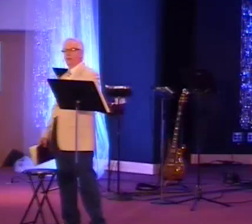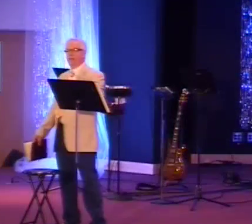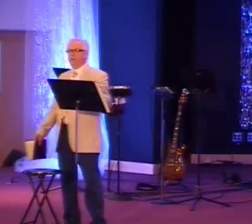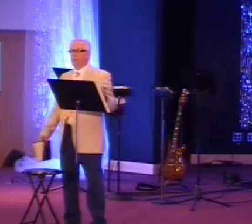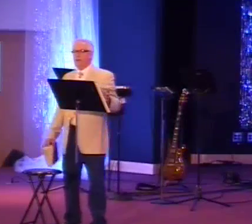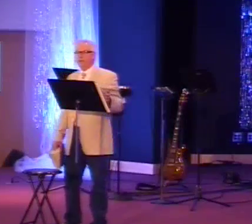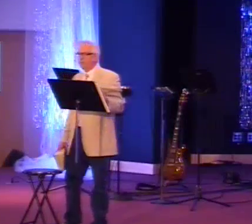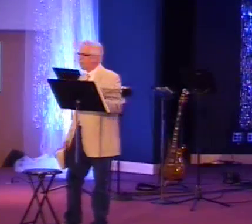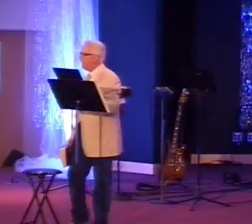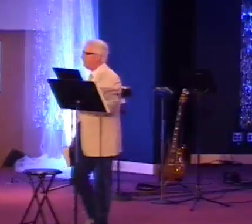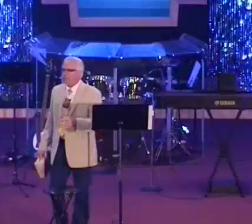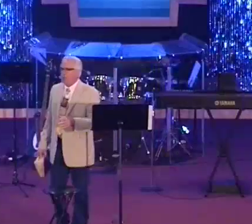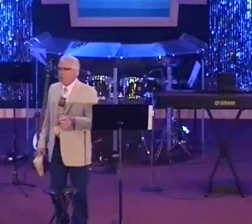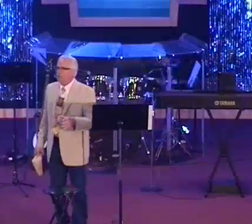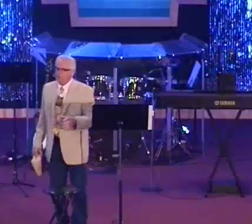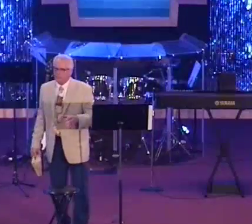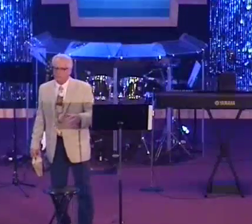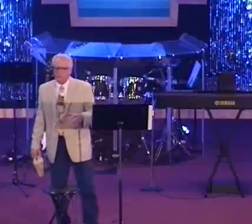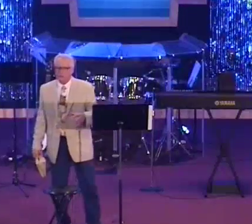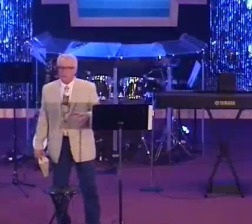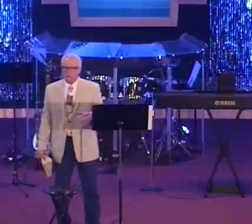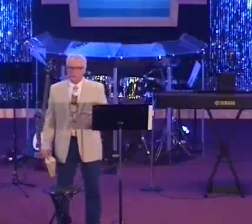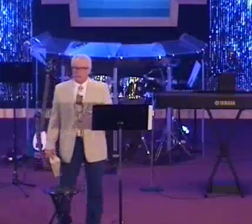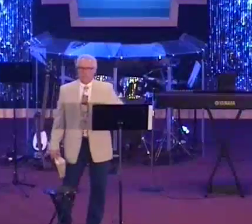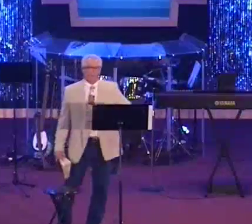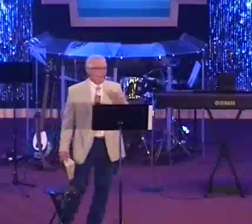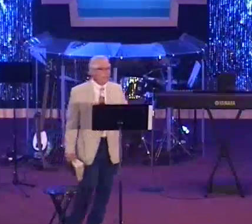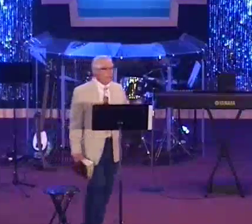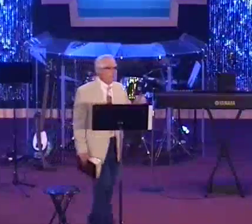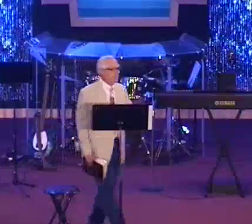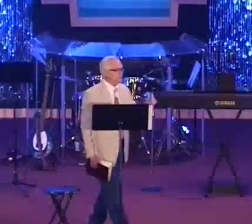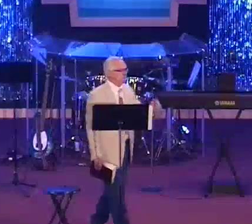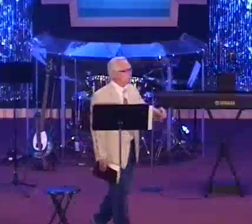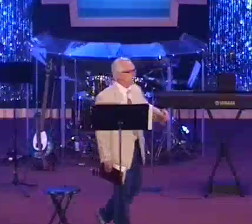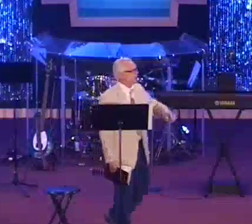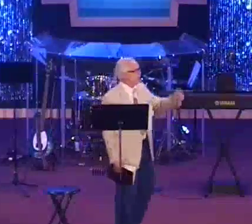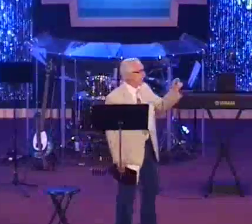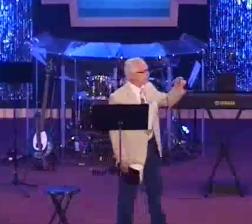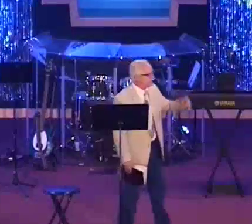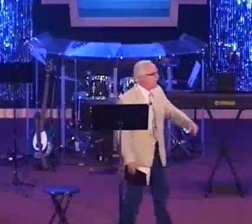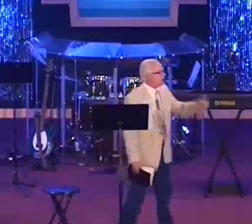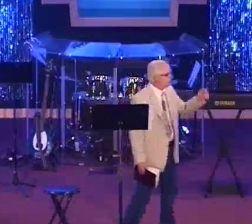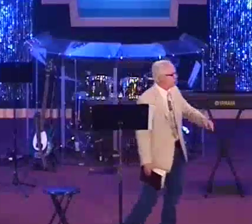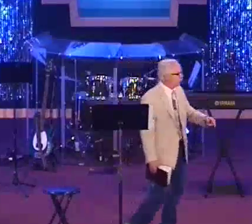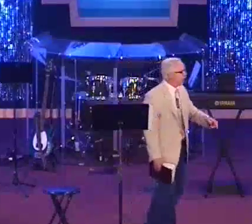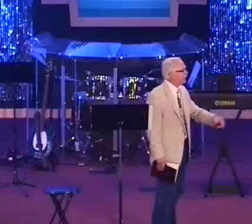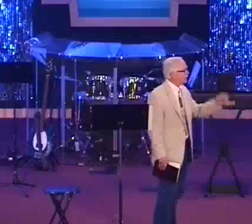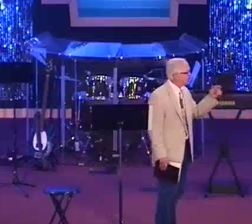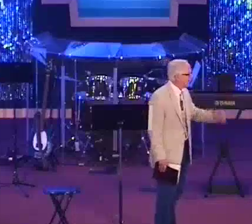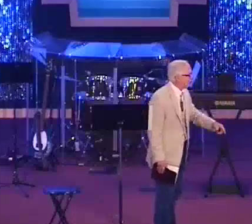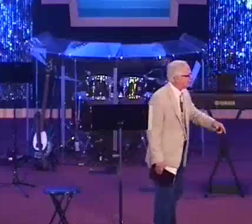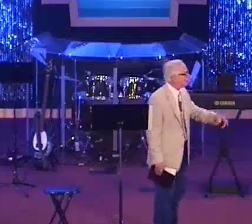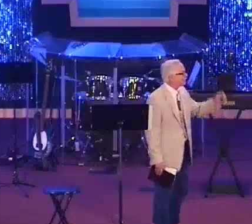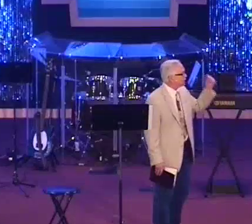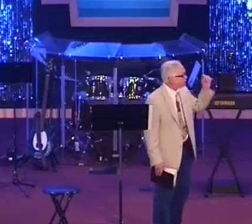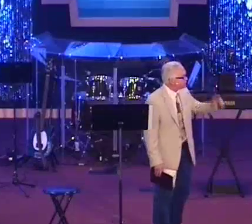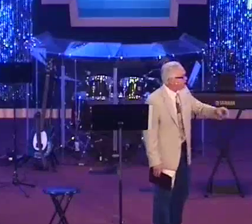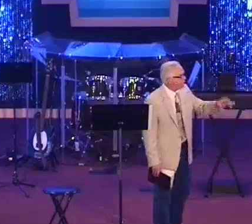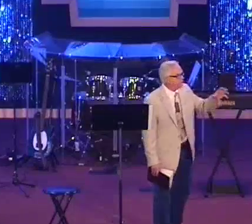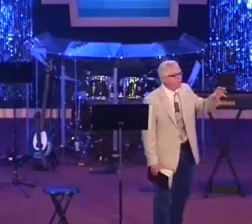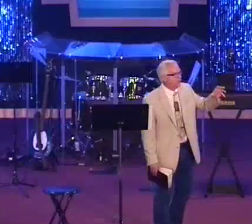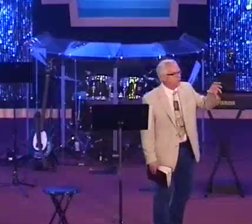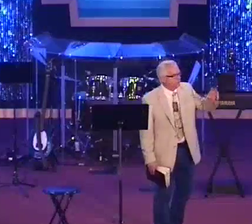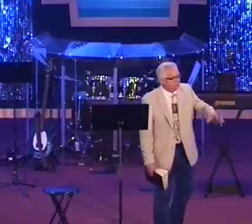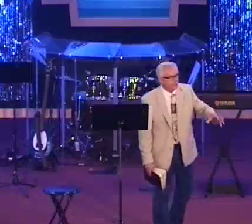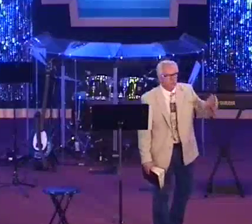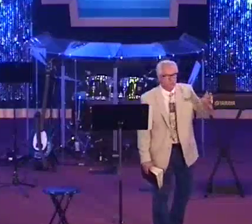had, the great VBSs we've had through the years. But it's everything that takes place outside of this property, outside of these walls, and outside